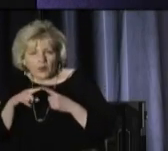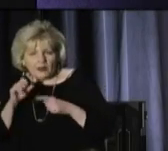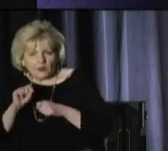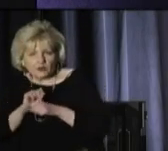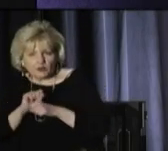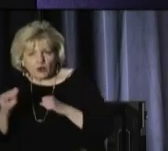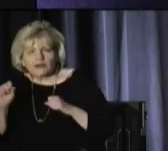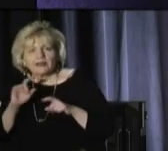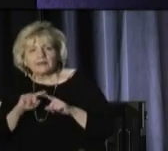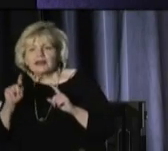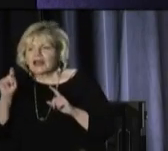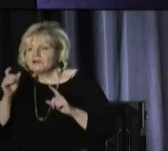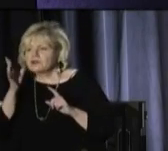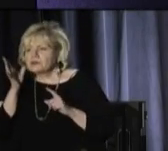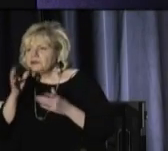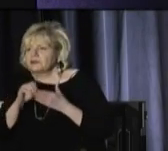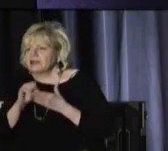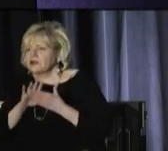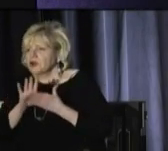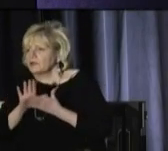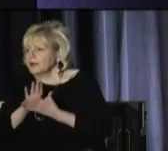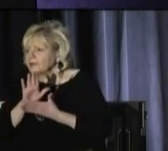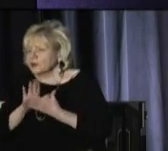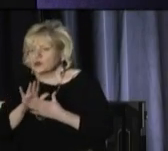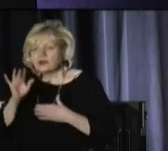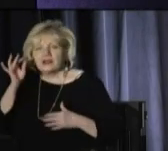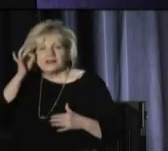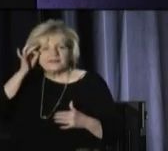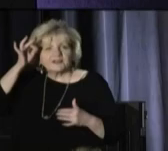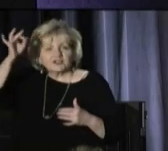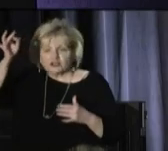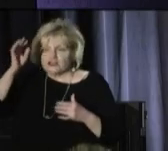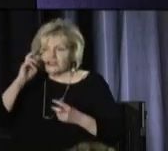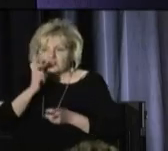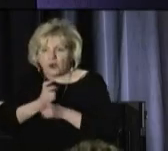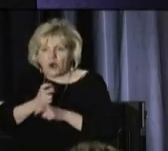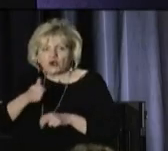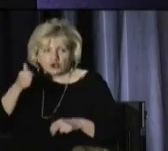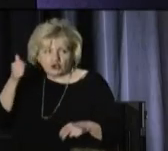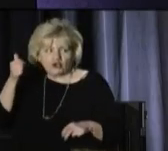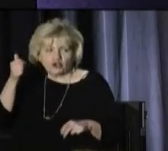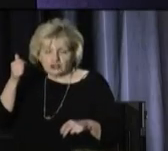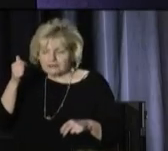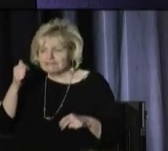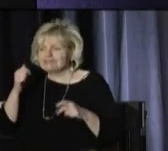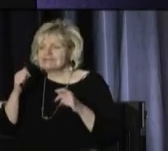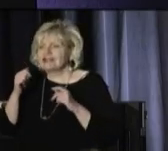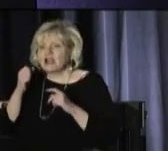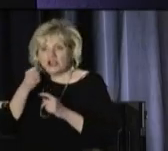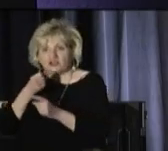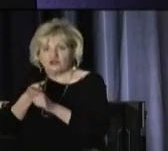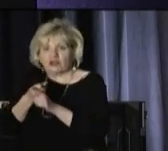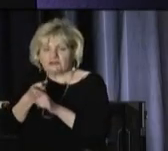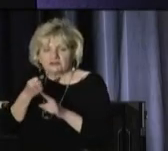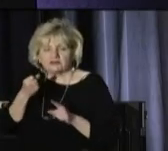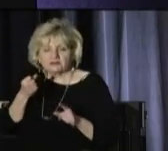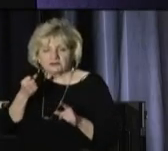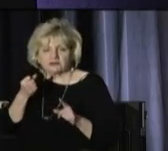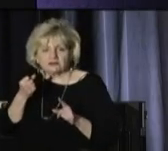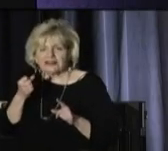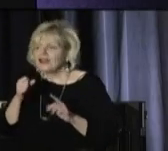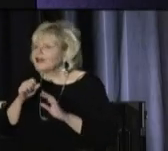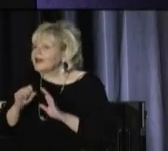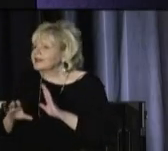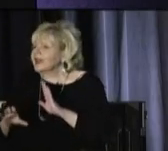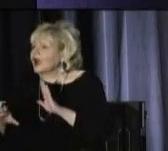and it has to get on paper. You know, fiction is a little bit harder, I find, because when it strikes, it's often like a character